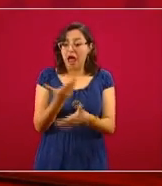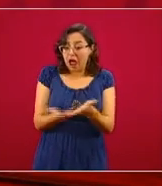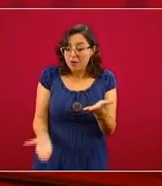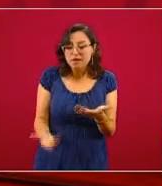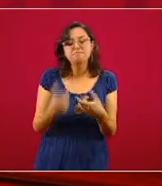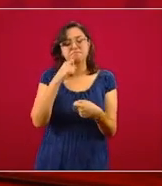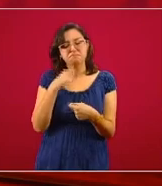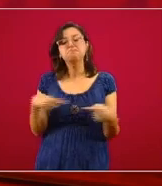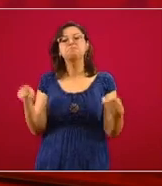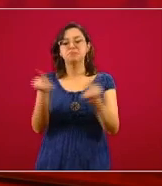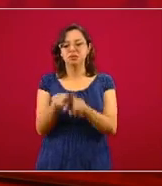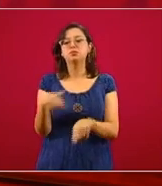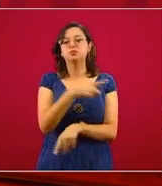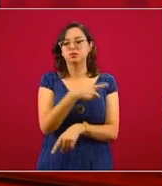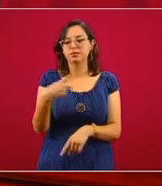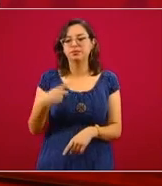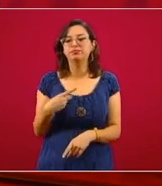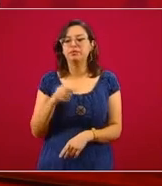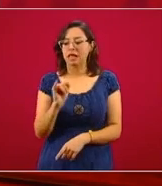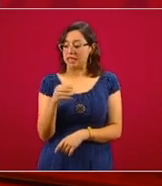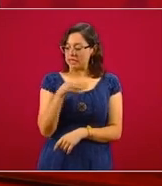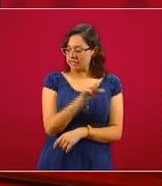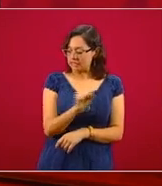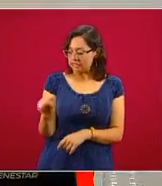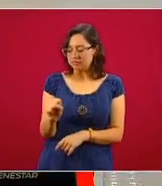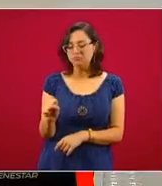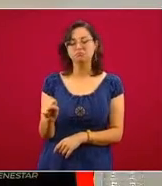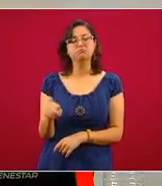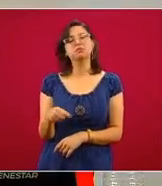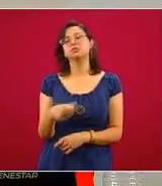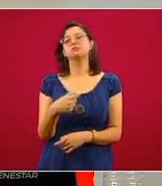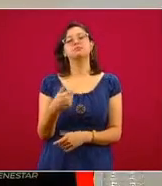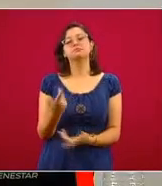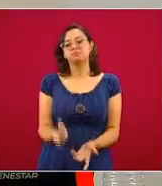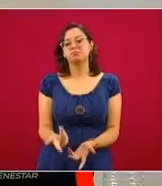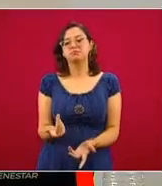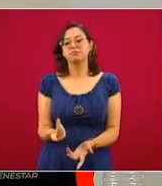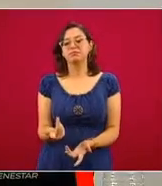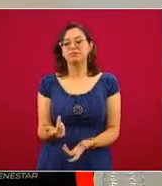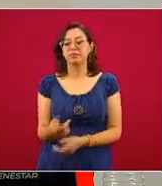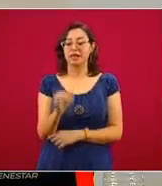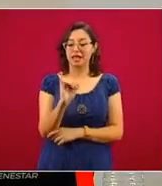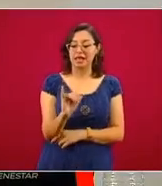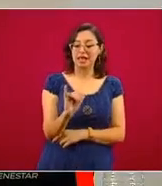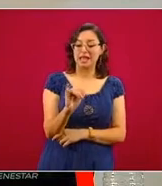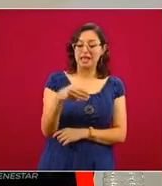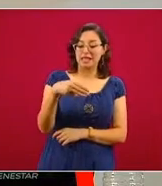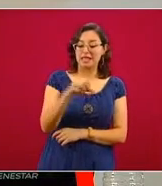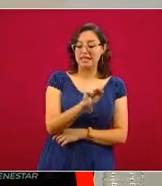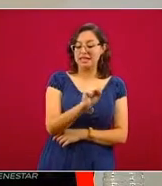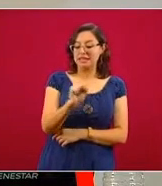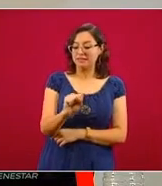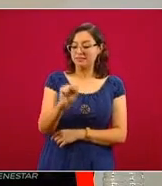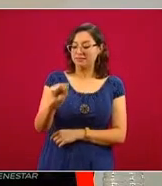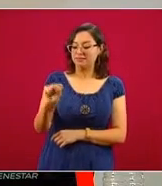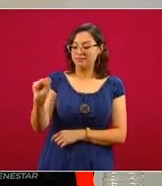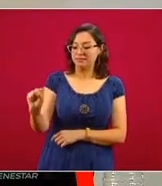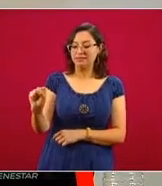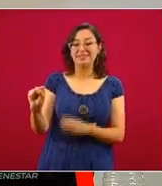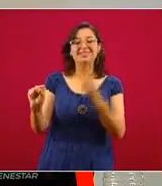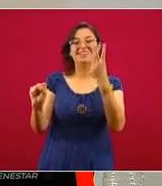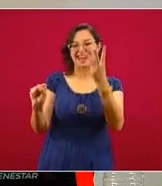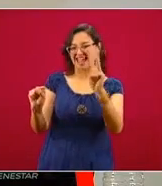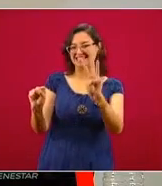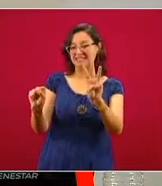occasions has done the same, and this time can't be the exception. Now, ISTE is written with SSS, they say. IMSS